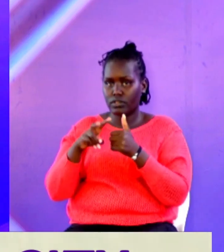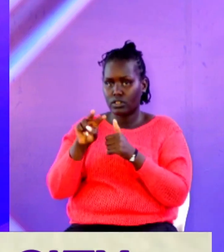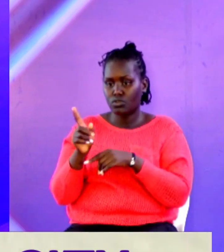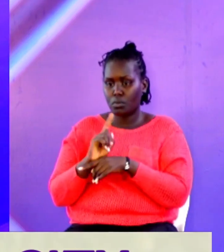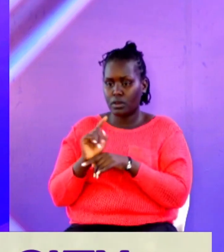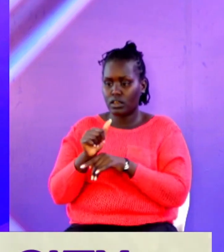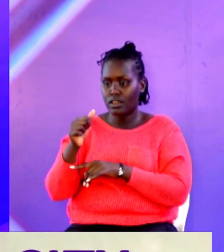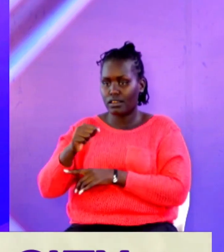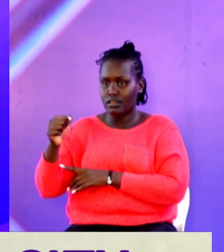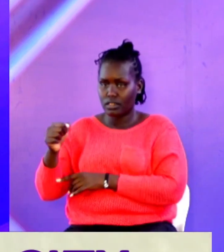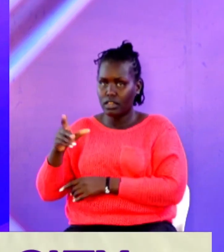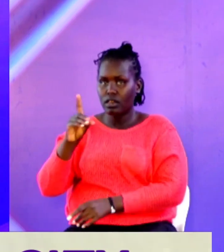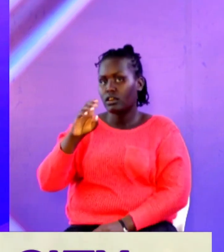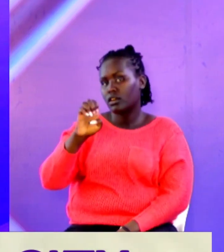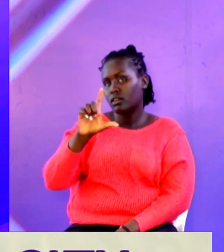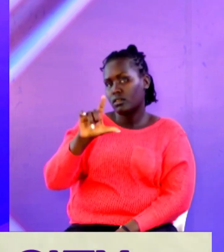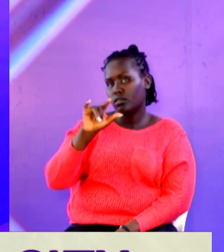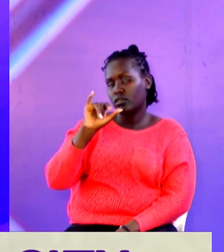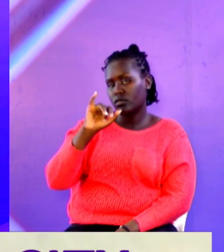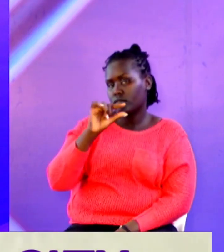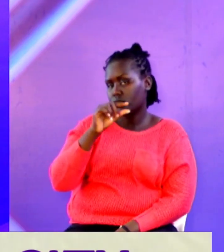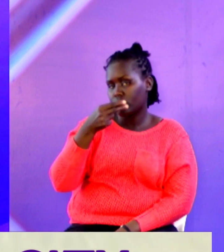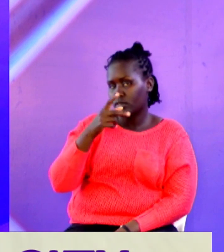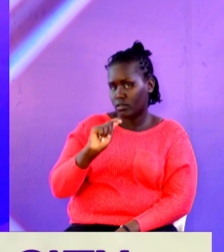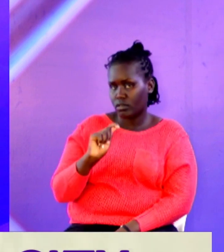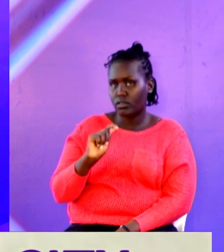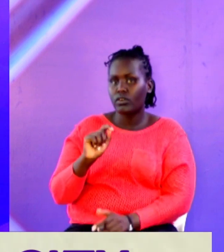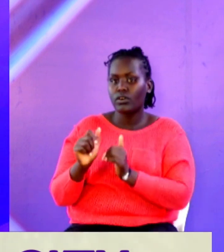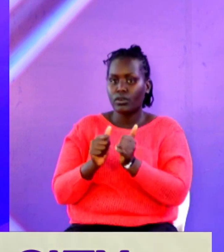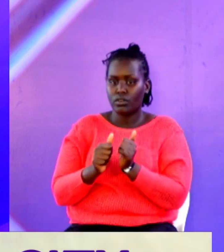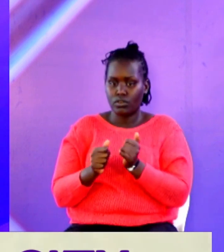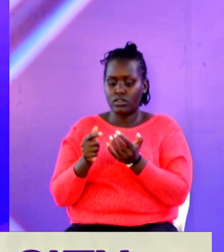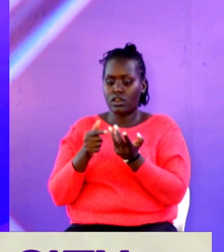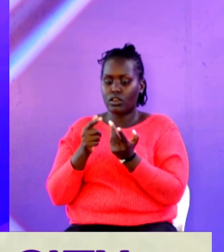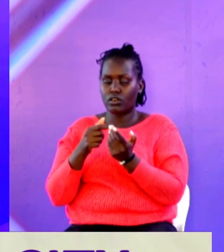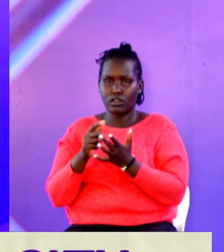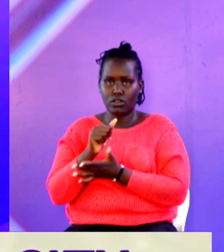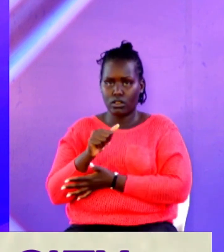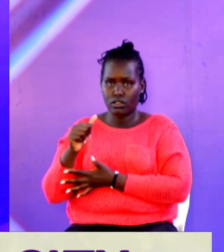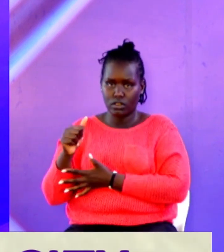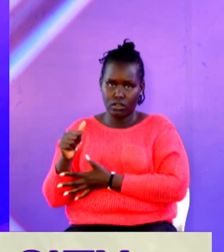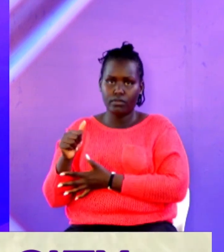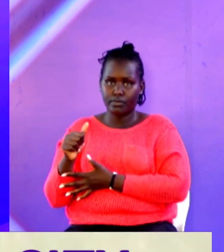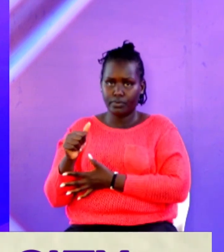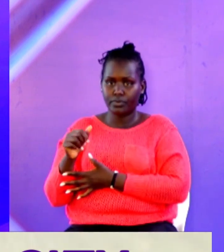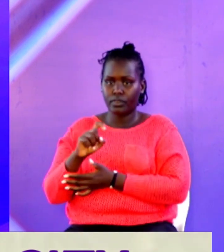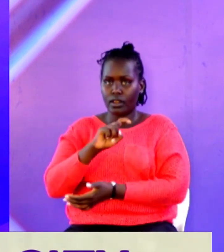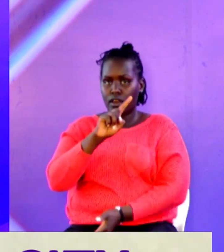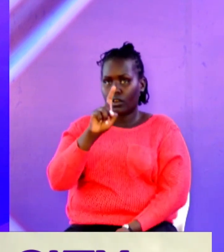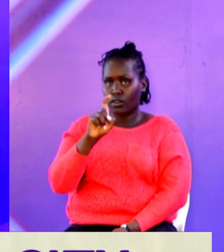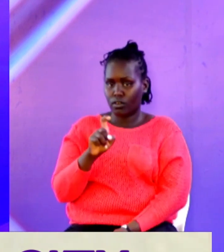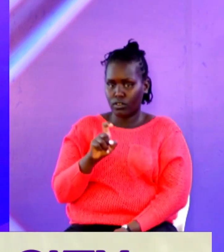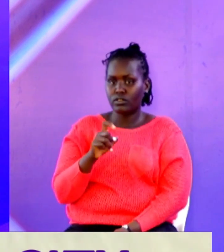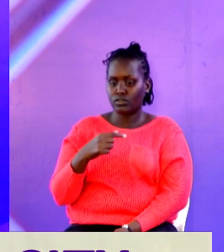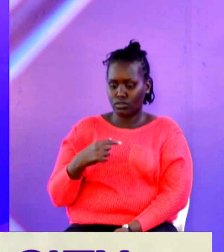side, Mathis de Ligt scored an own goal, and that was counted on the side of Bournemouth. My question to